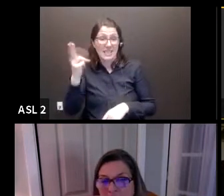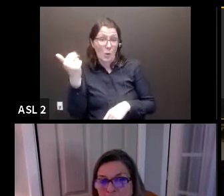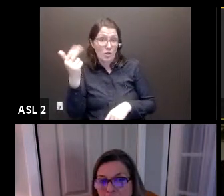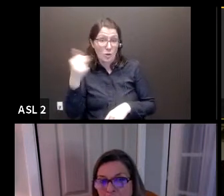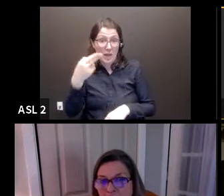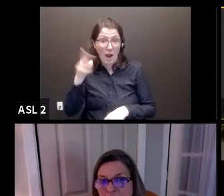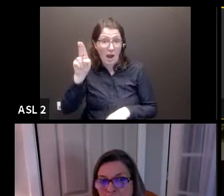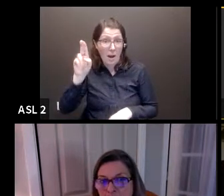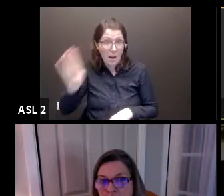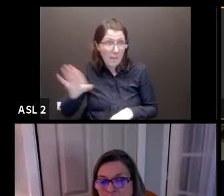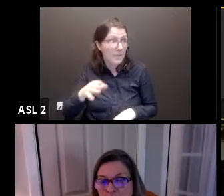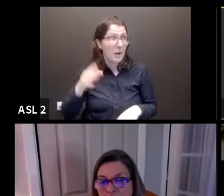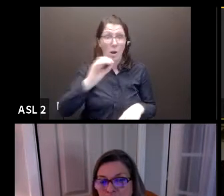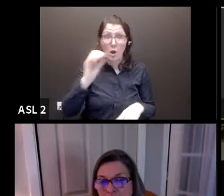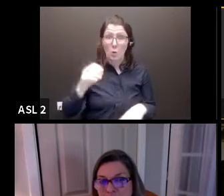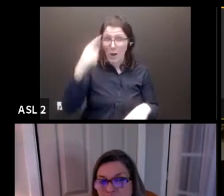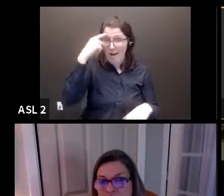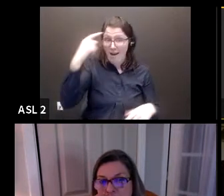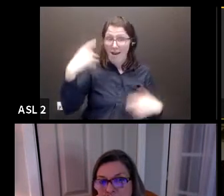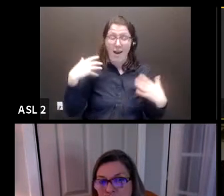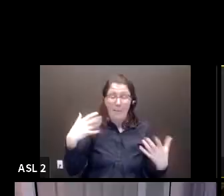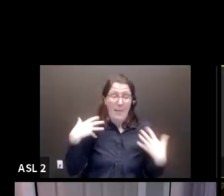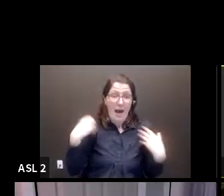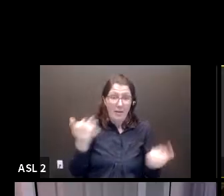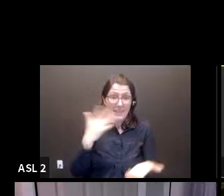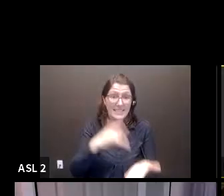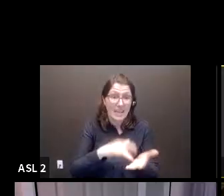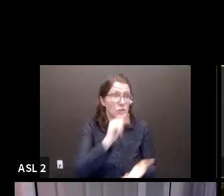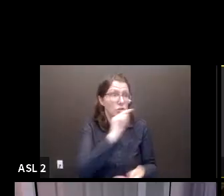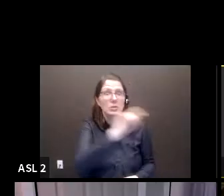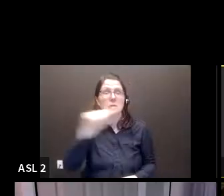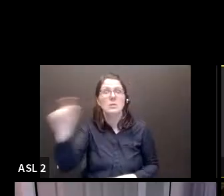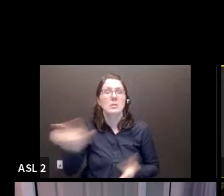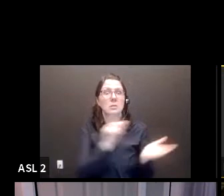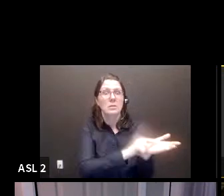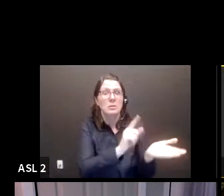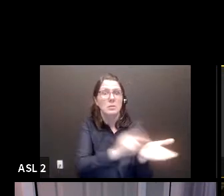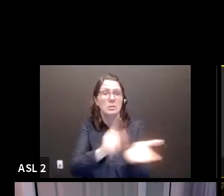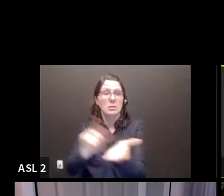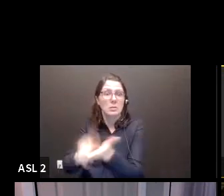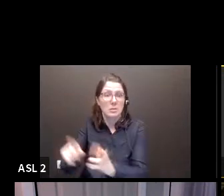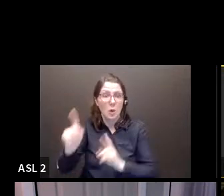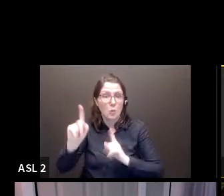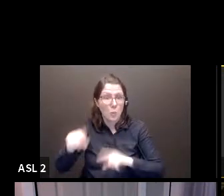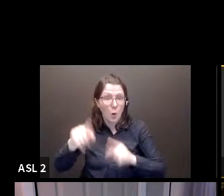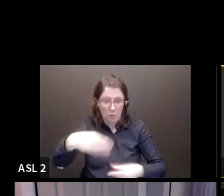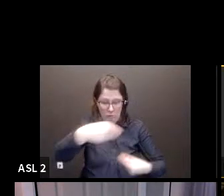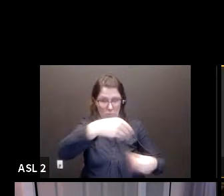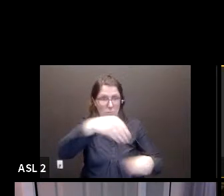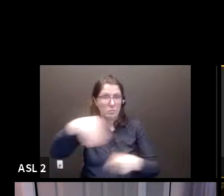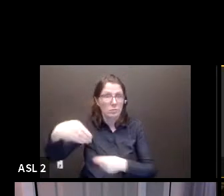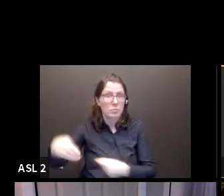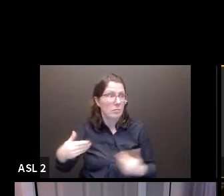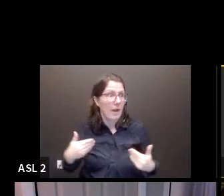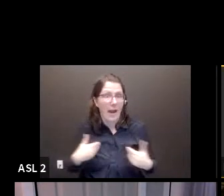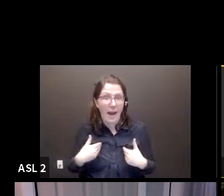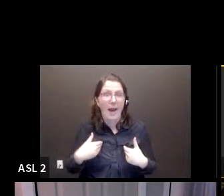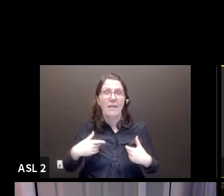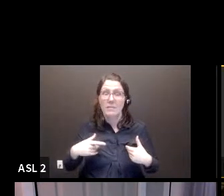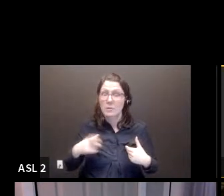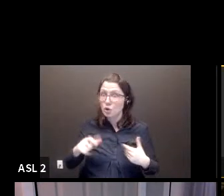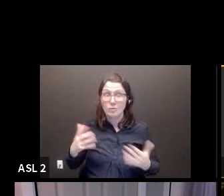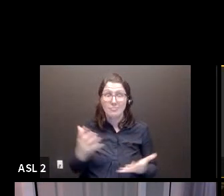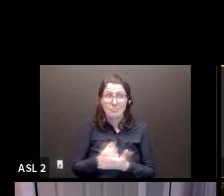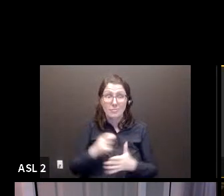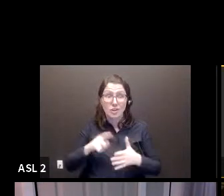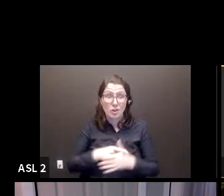who've had their report there are any number of reports that say hey we should start doing some sort of of work to transition this now some of